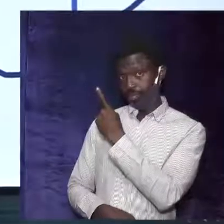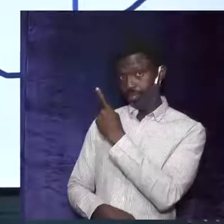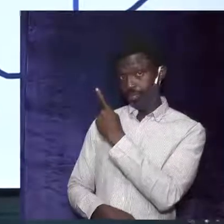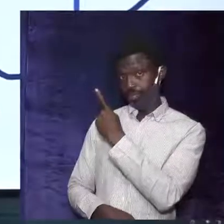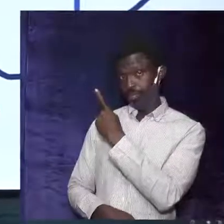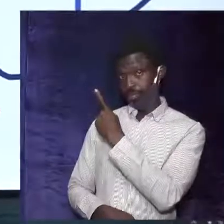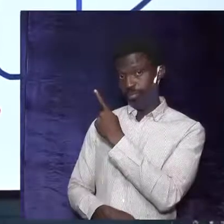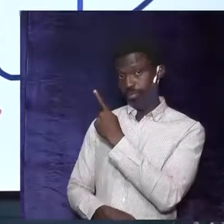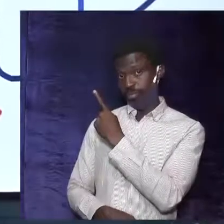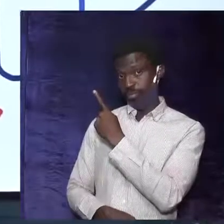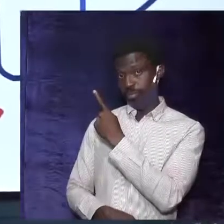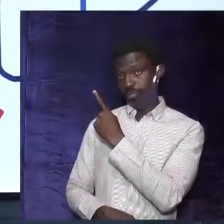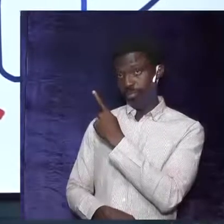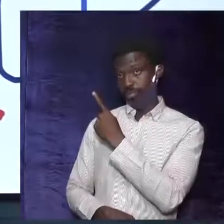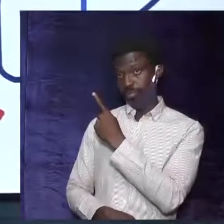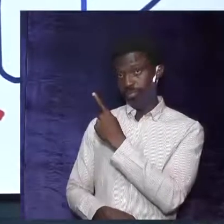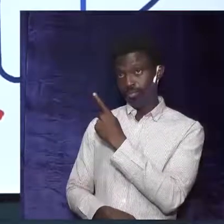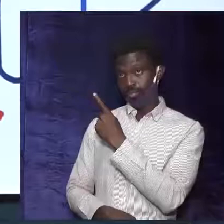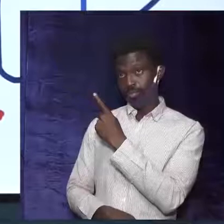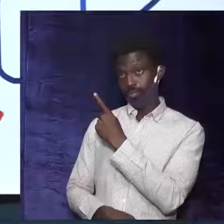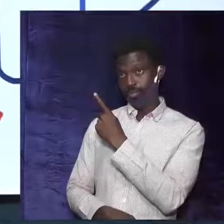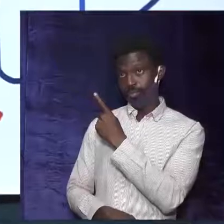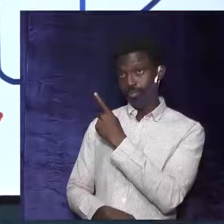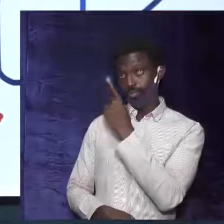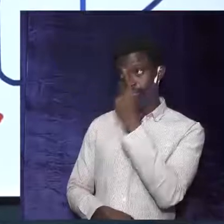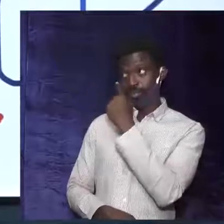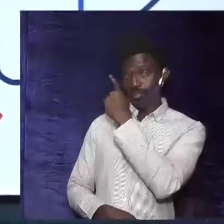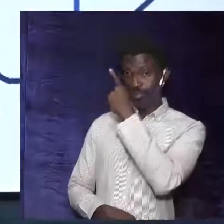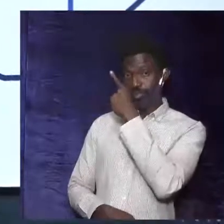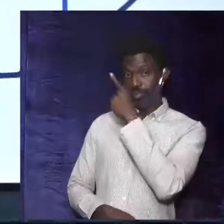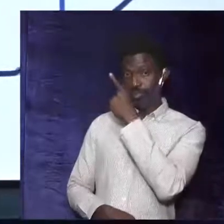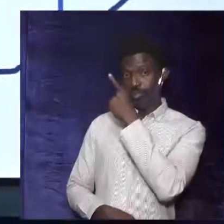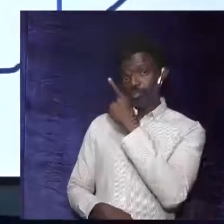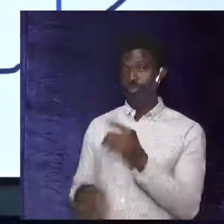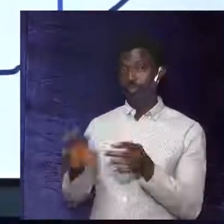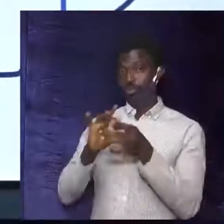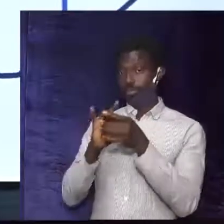the other end is a line. This is a line